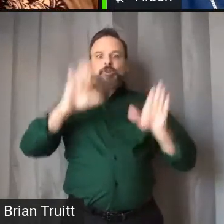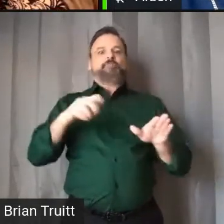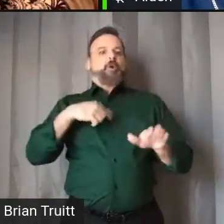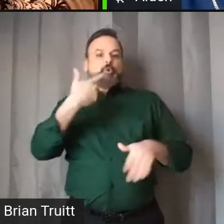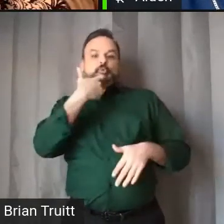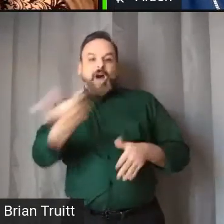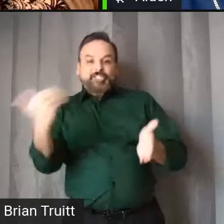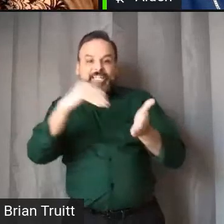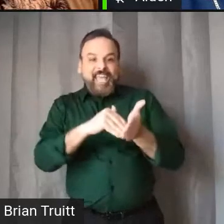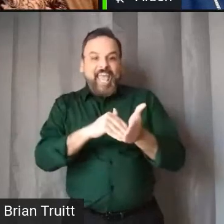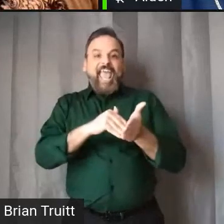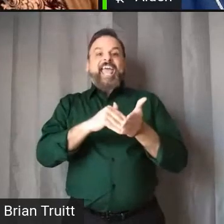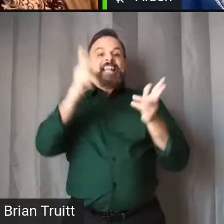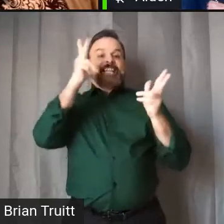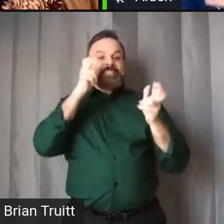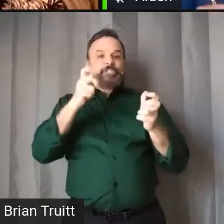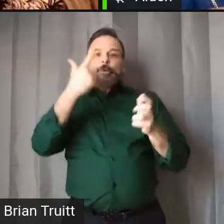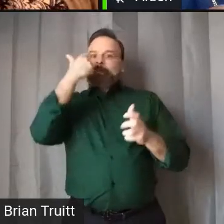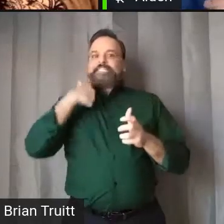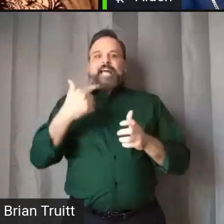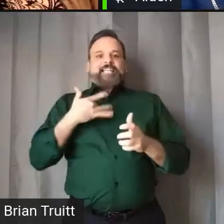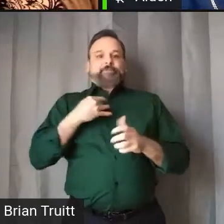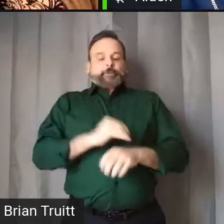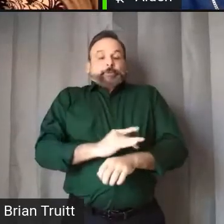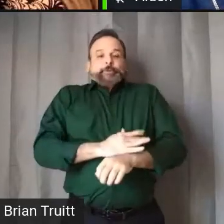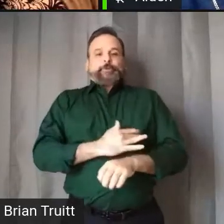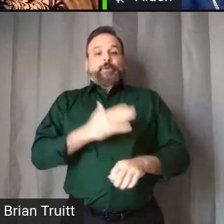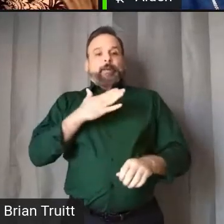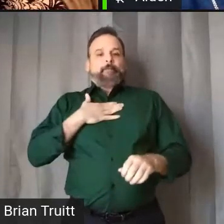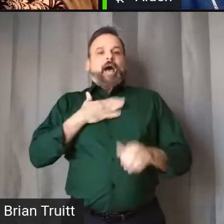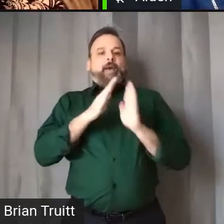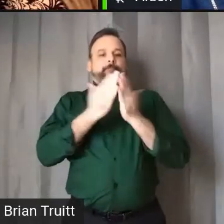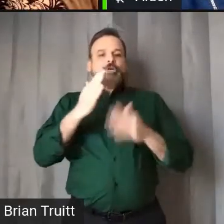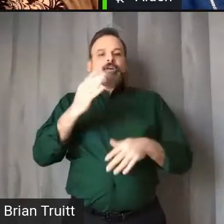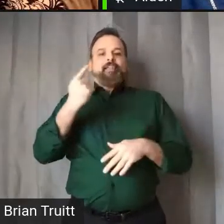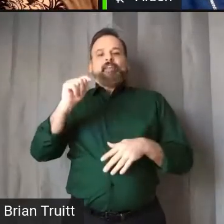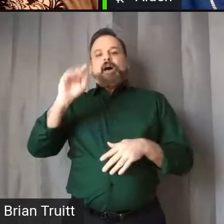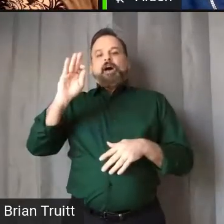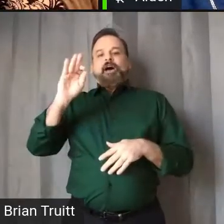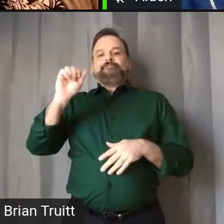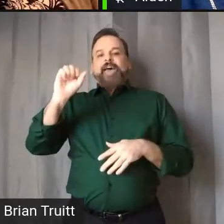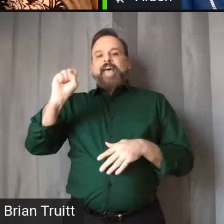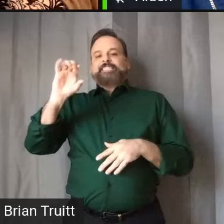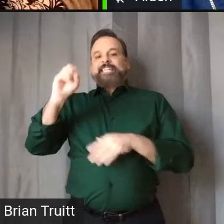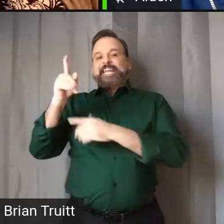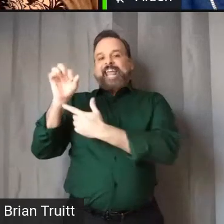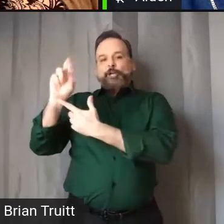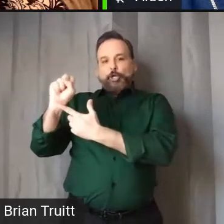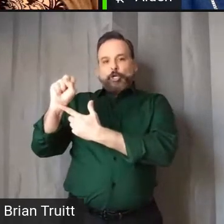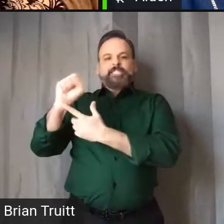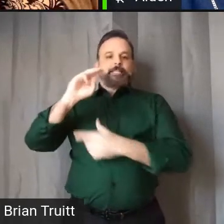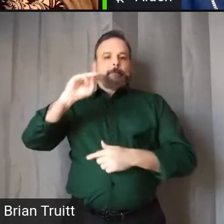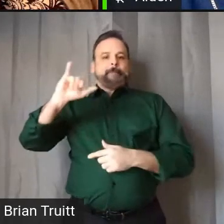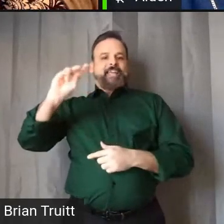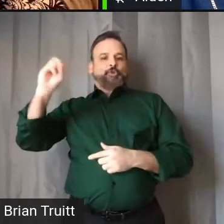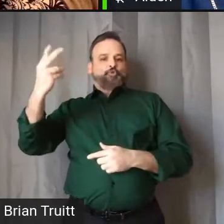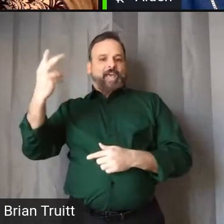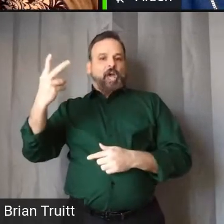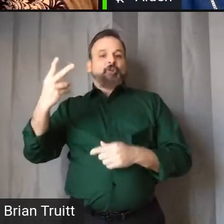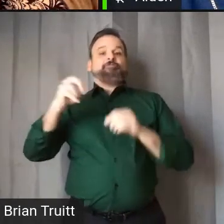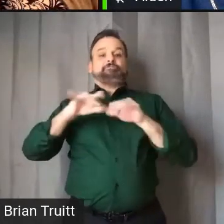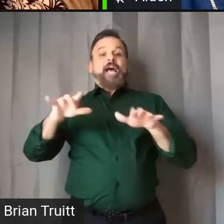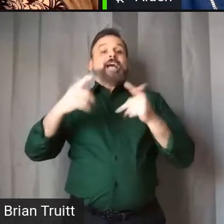I had chills throughout. My book is The Fascinators. It comes out May 12th. I'm trying to pull together a